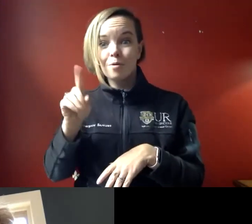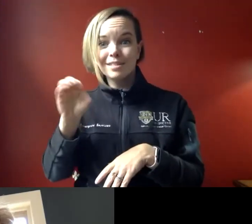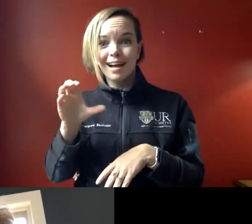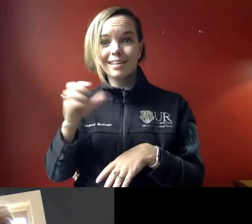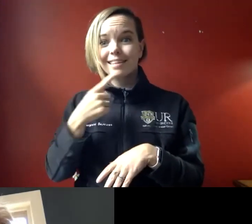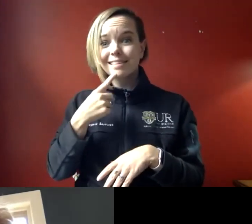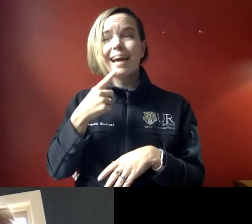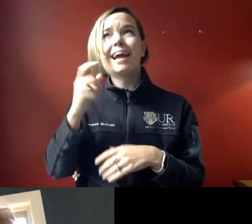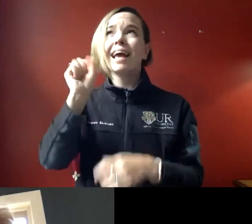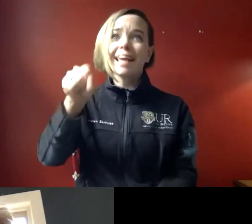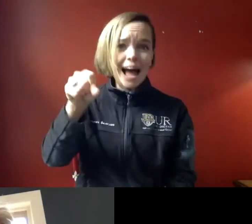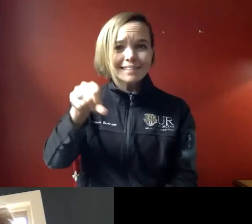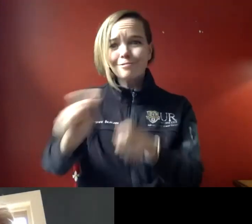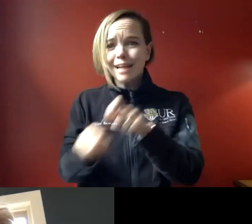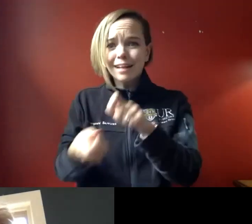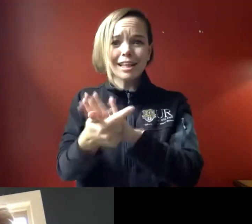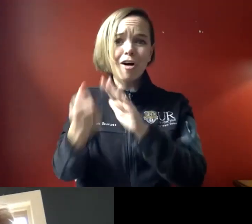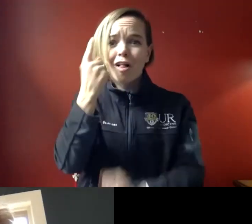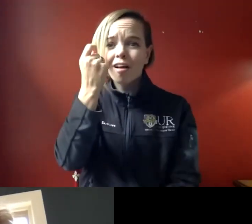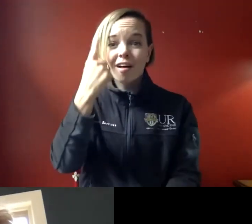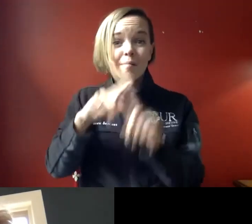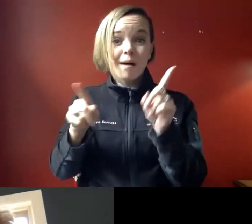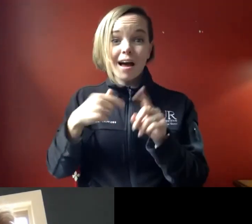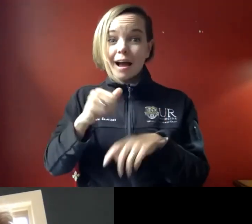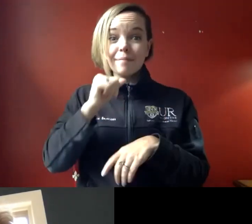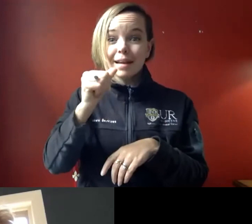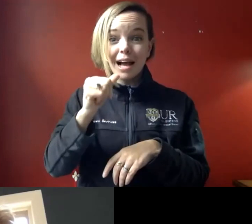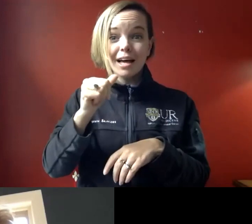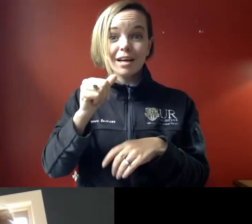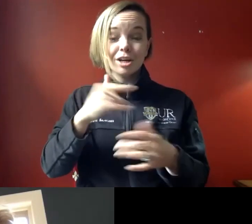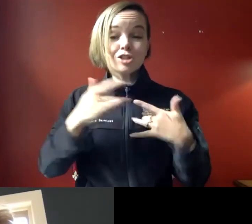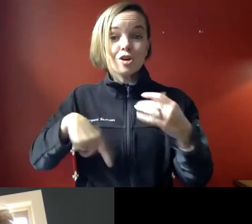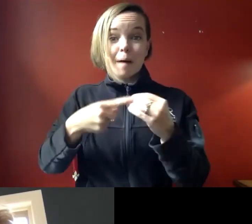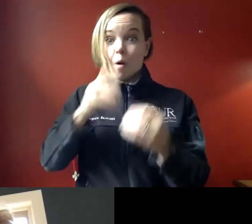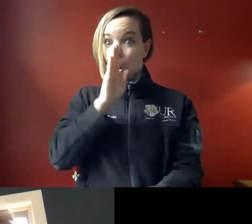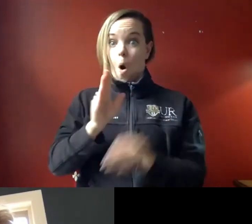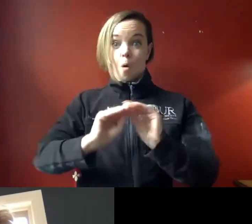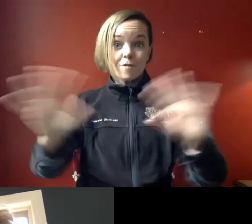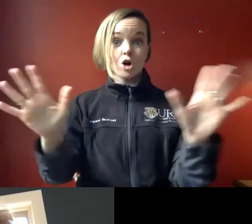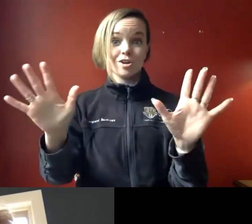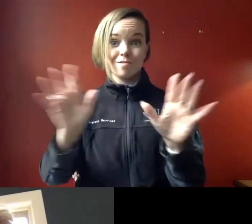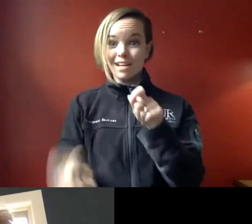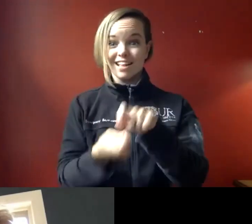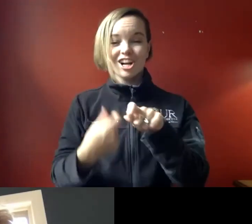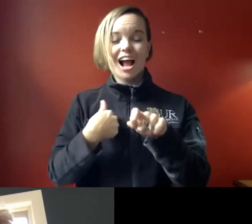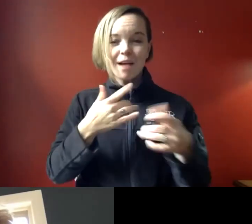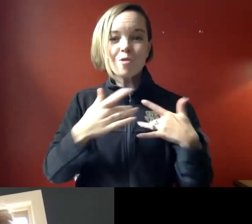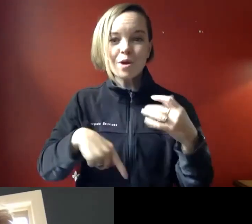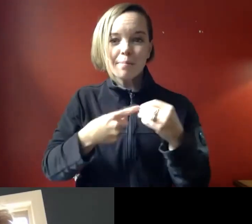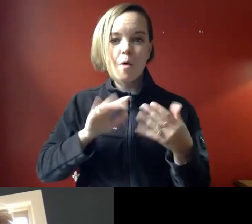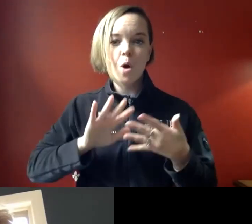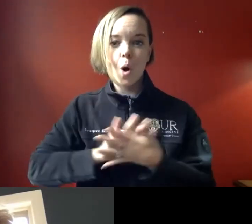the law, but I'm not worried about overt retaliation. I'm worried about covert retaliation,